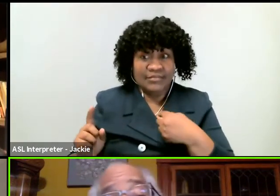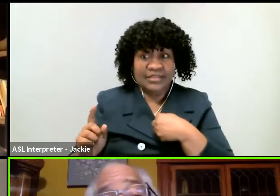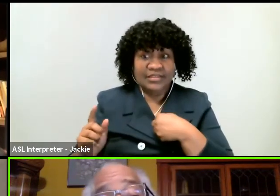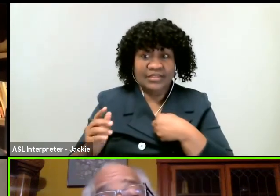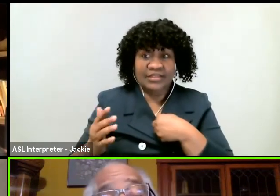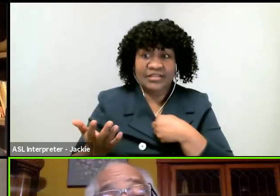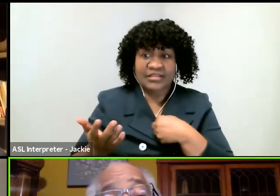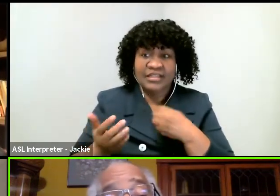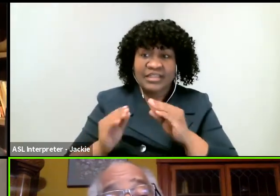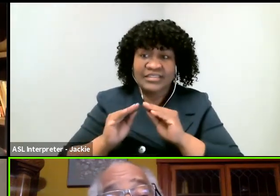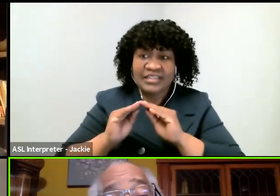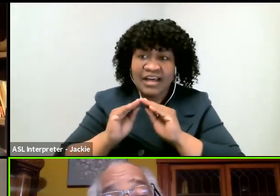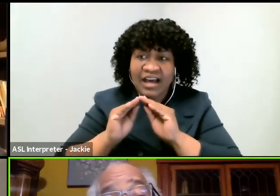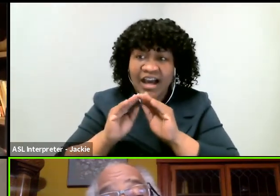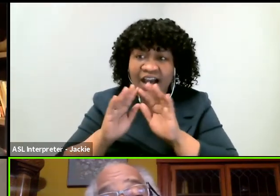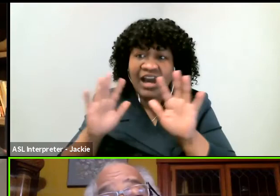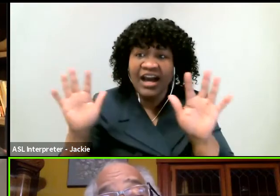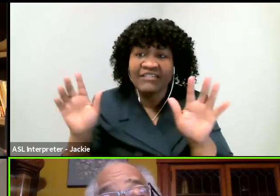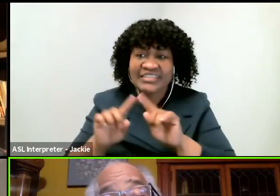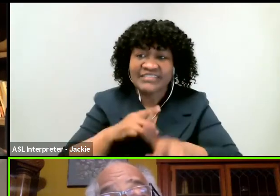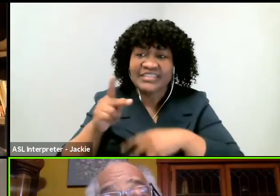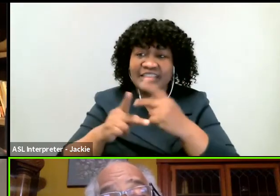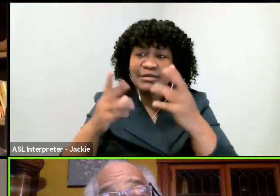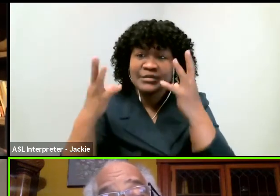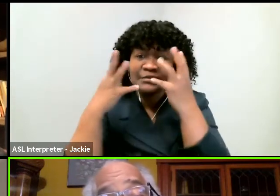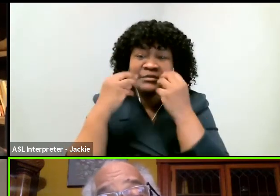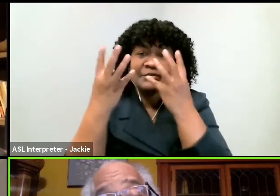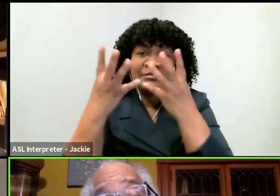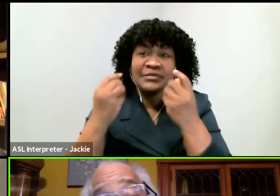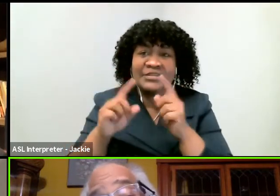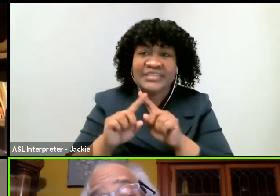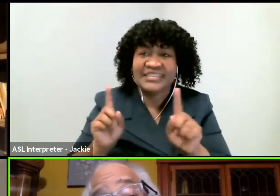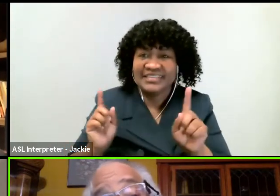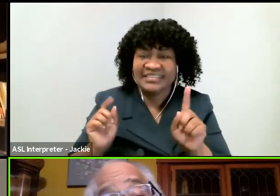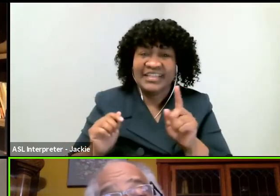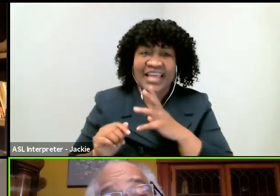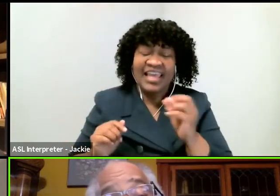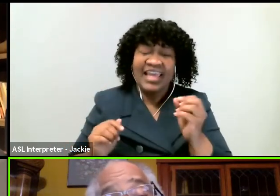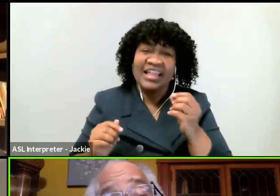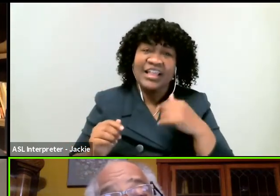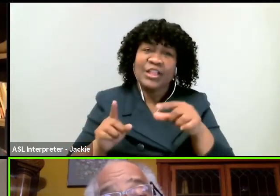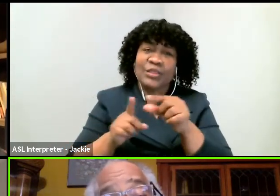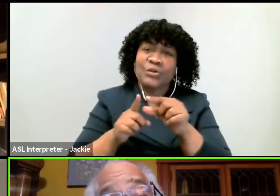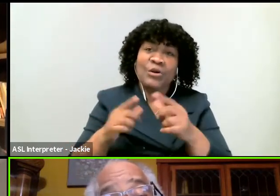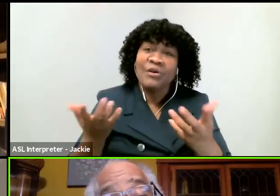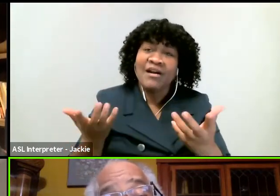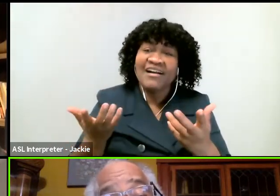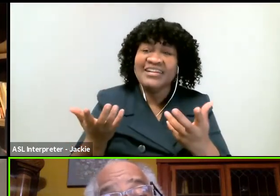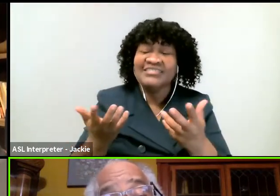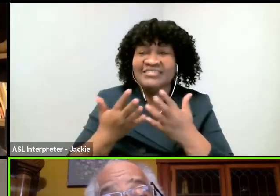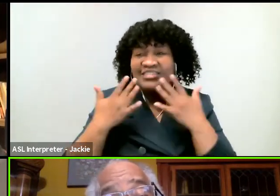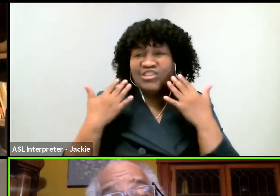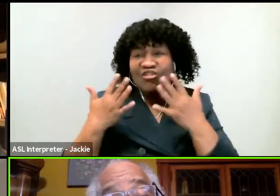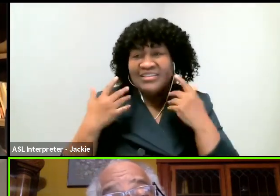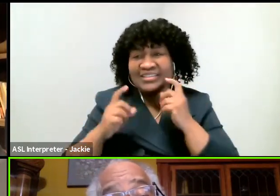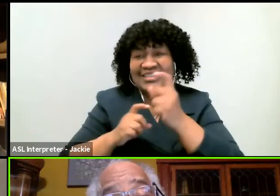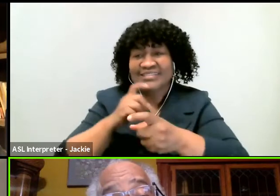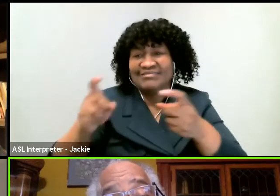with some obvious exceptions, the huge fellow feeling. And I mean, the word is generosity,